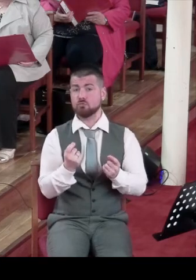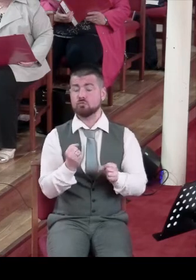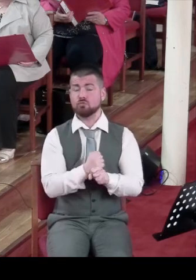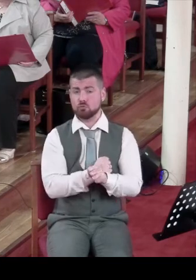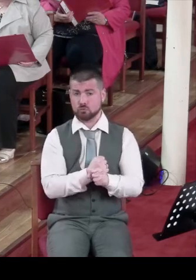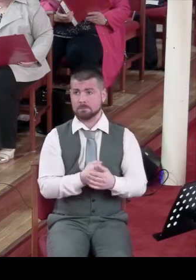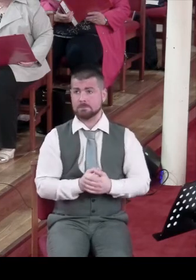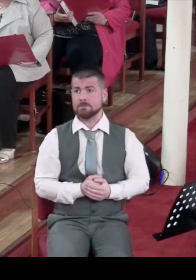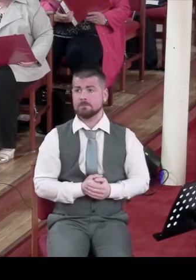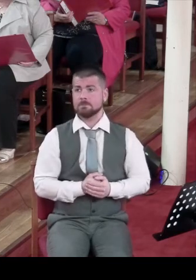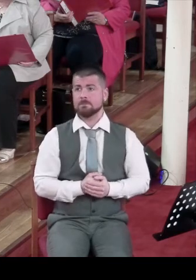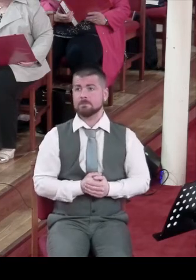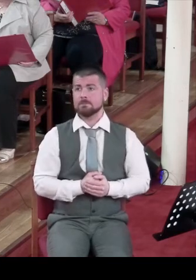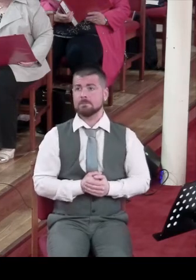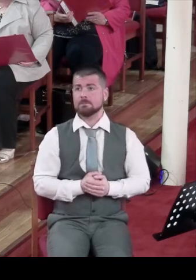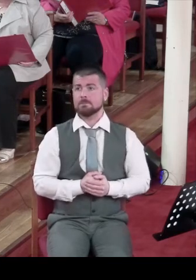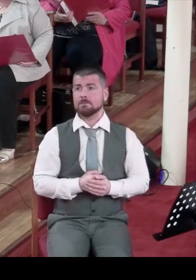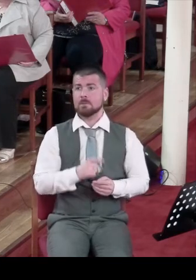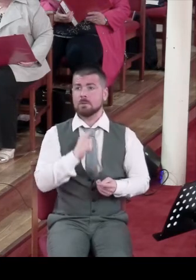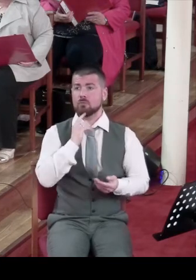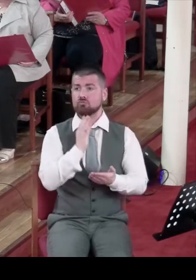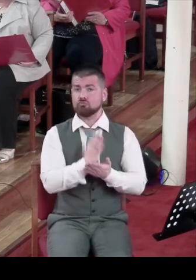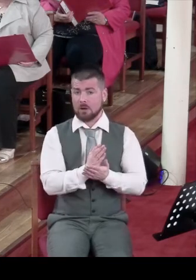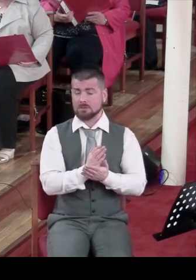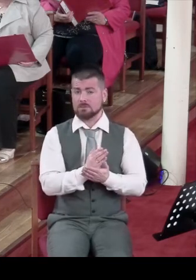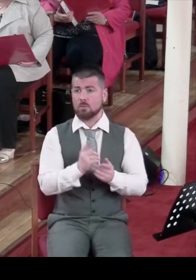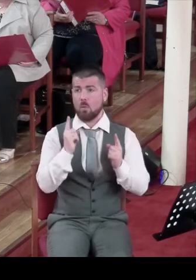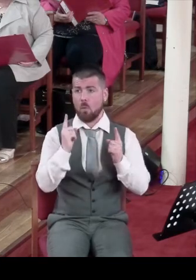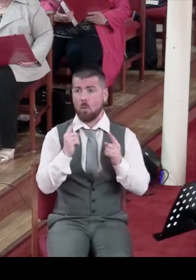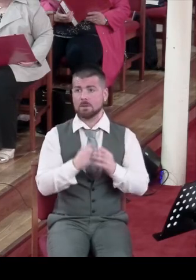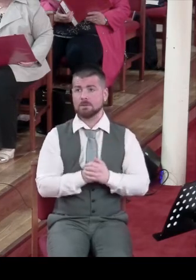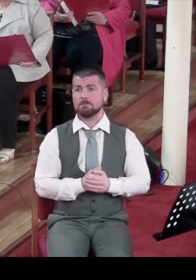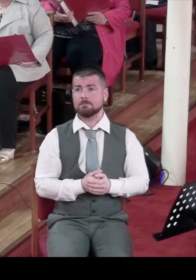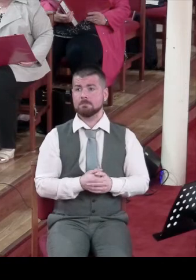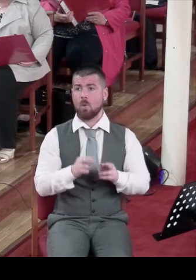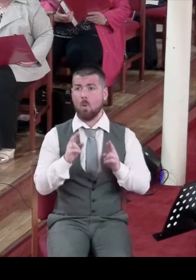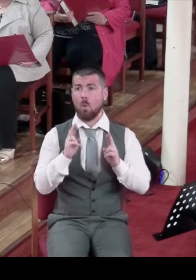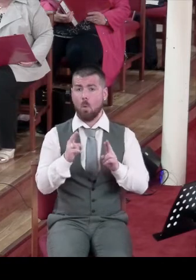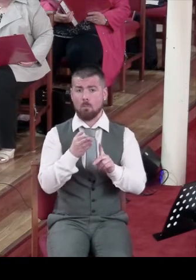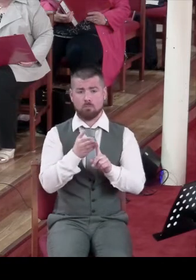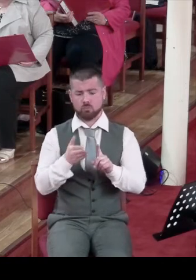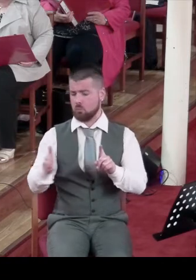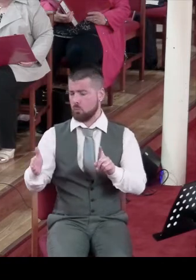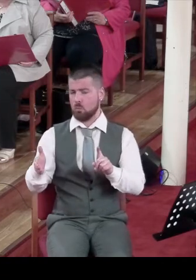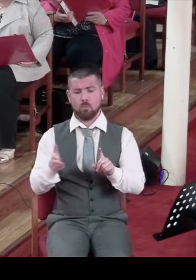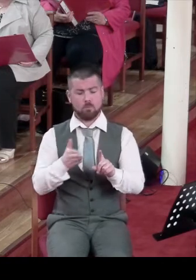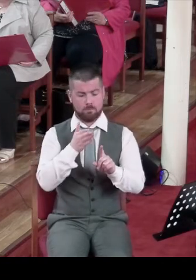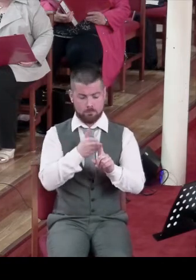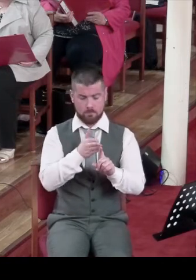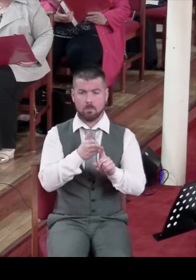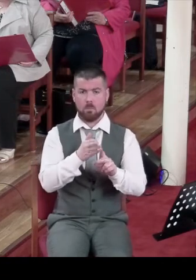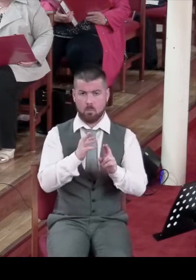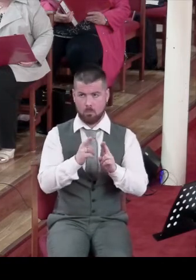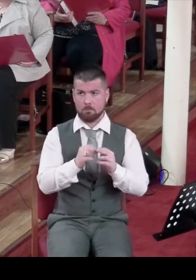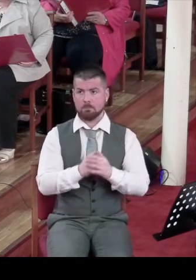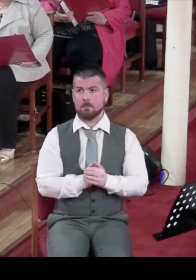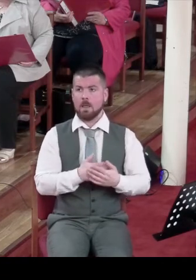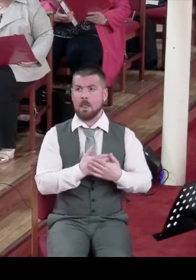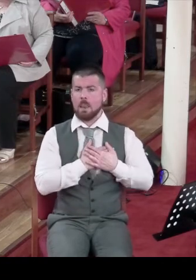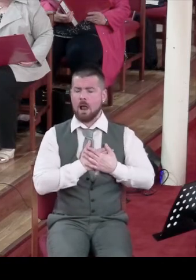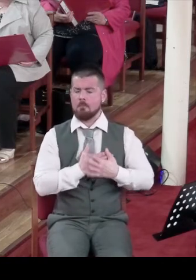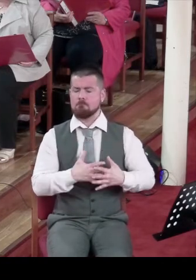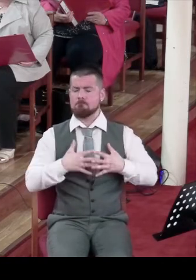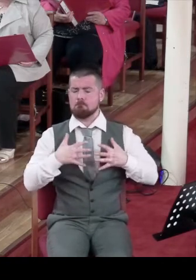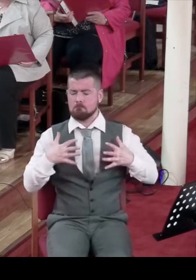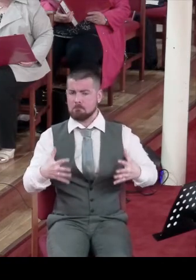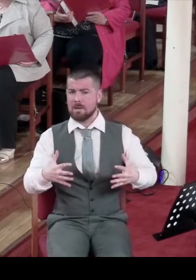that consummation. Trust steadily in God, hope unreservingly, love extravagantly,